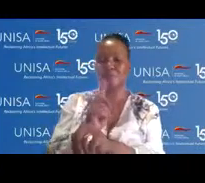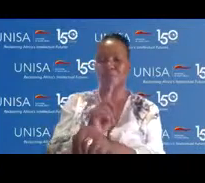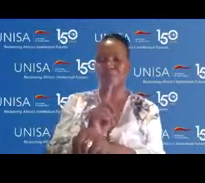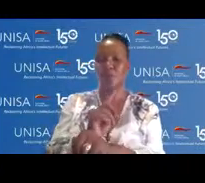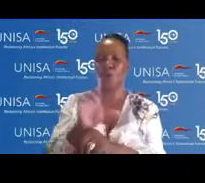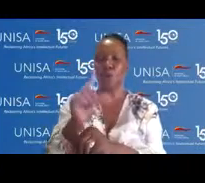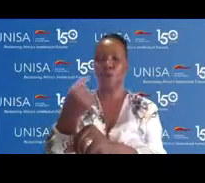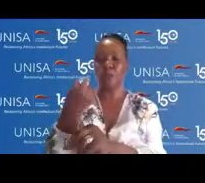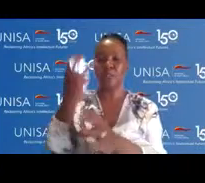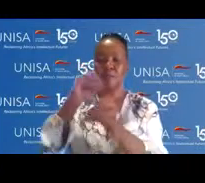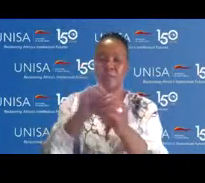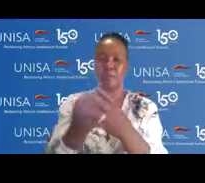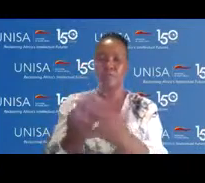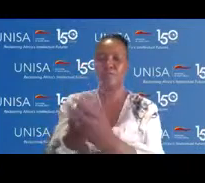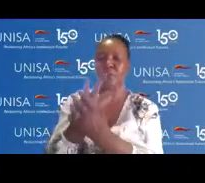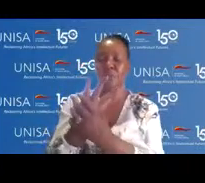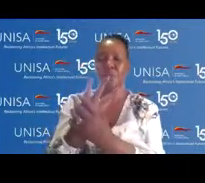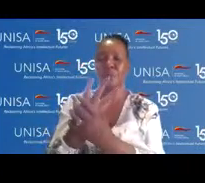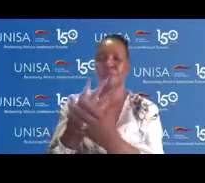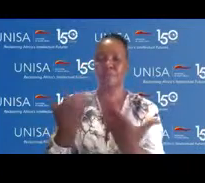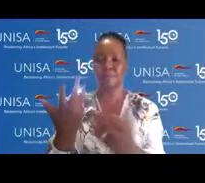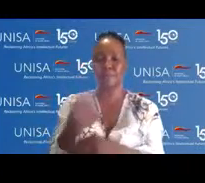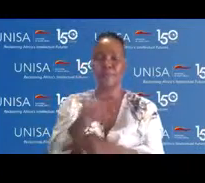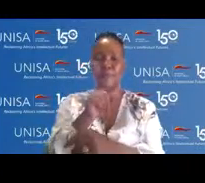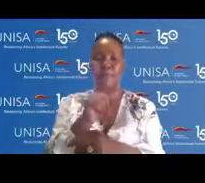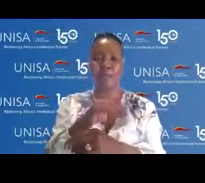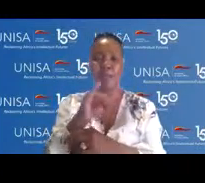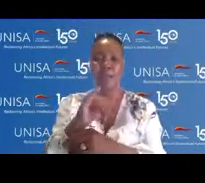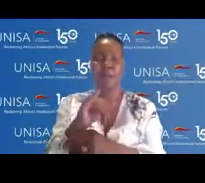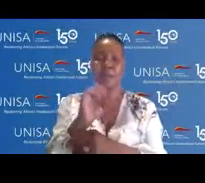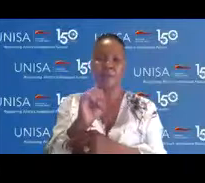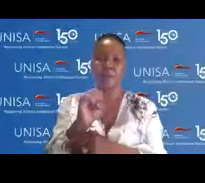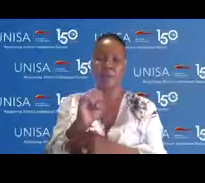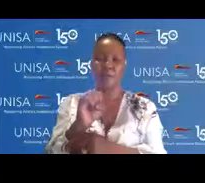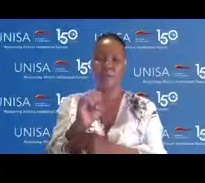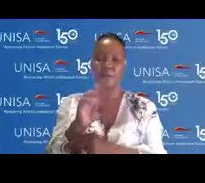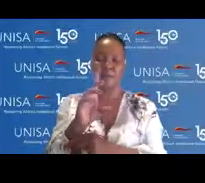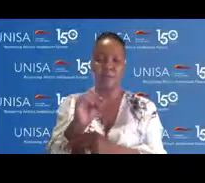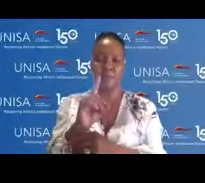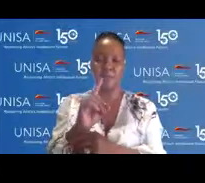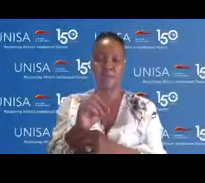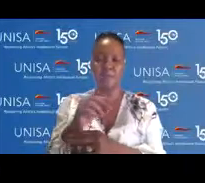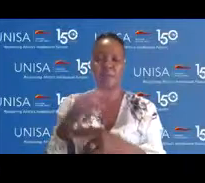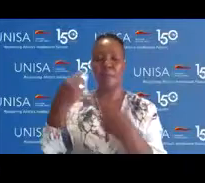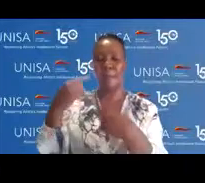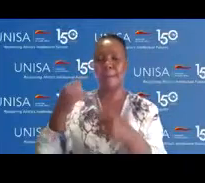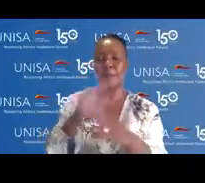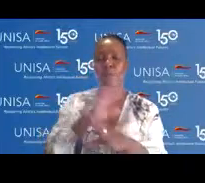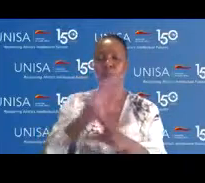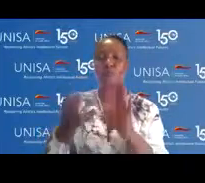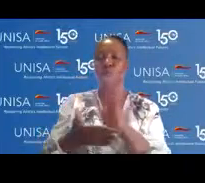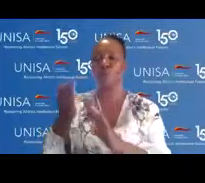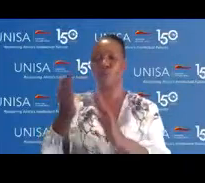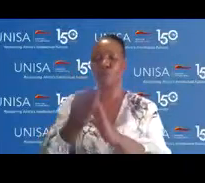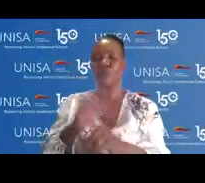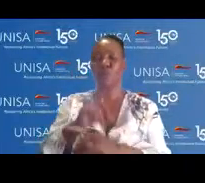up. SSD is a minimum as well. Do not go for the old